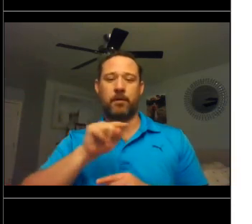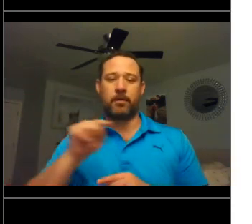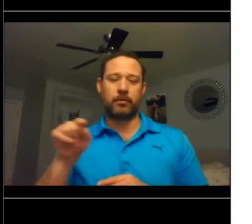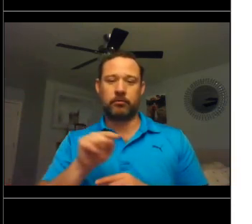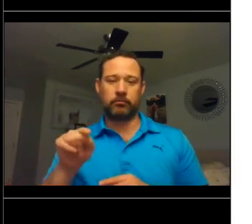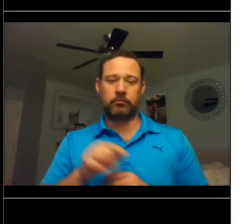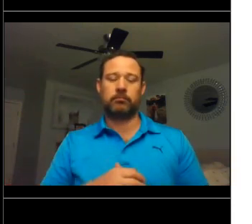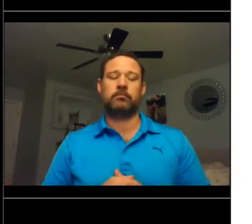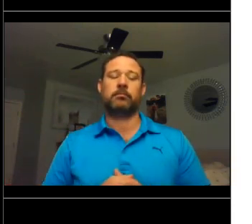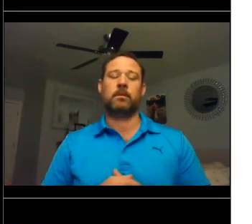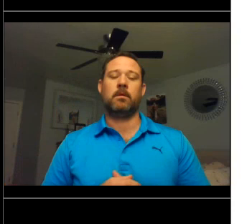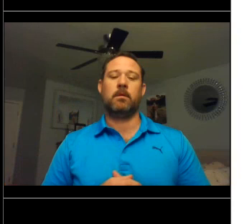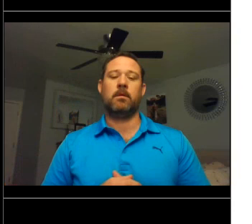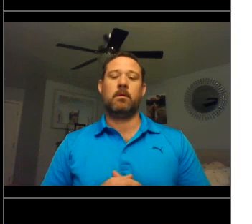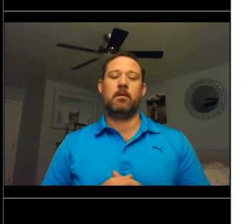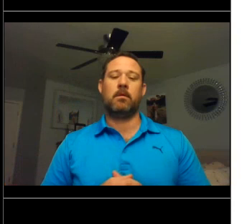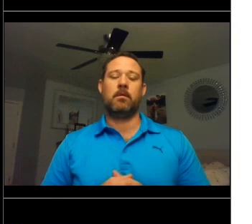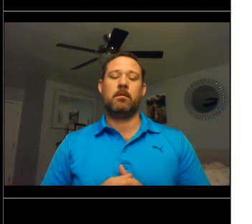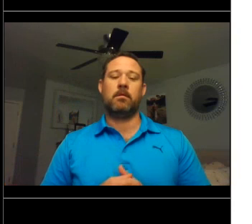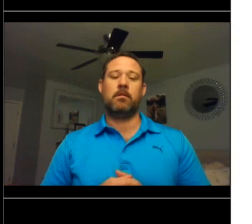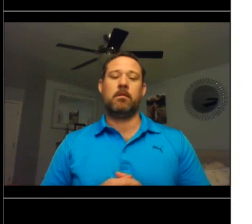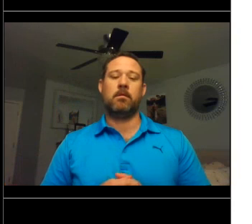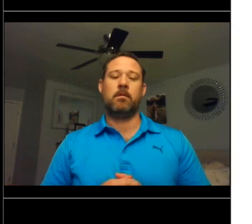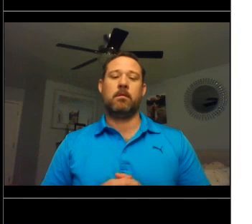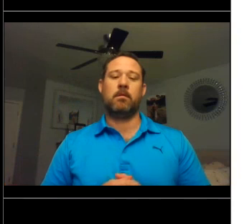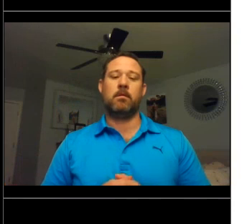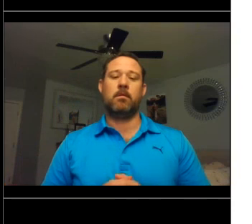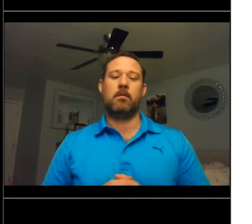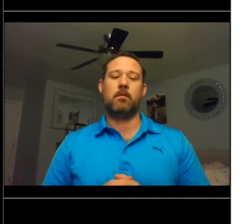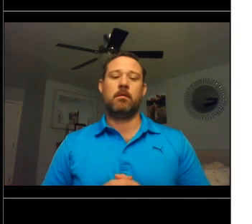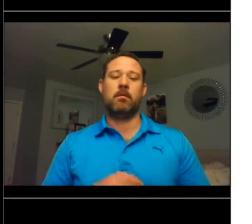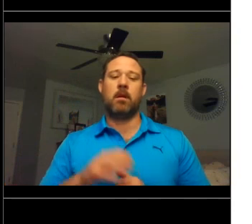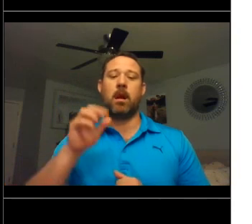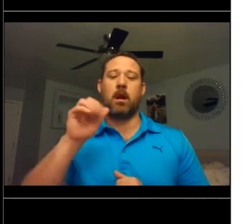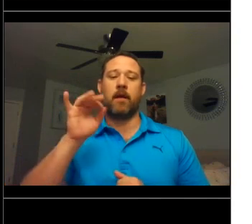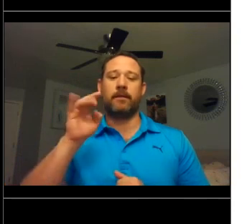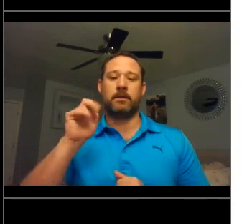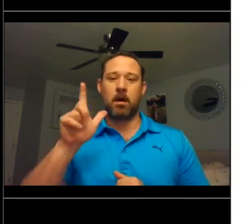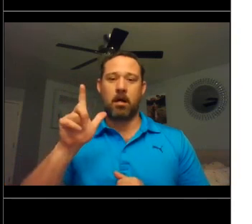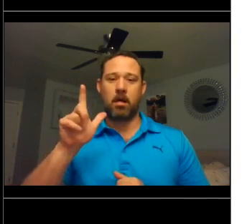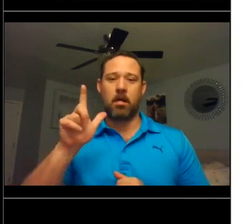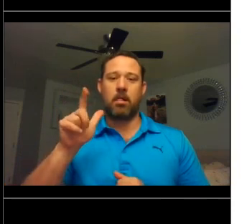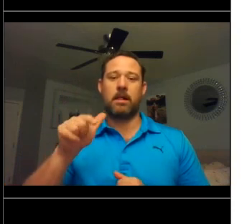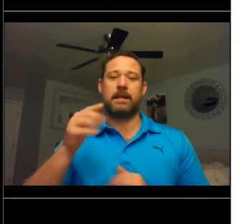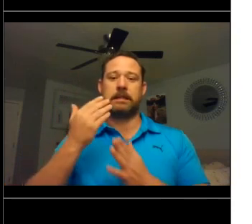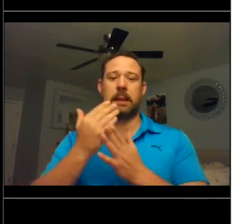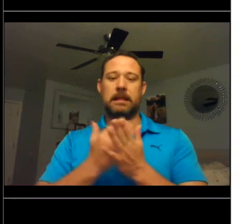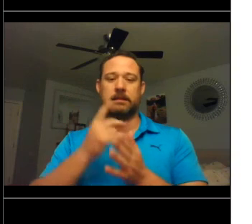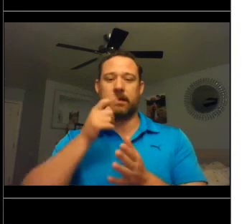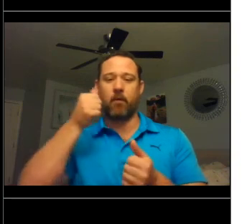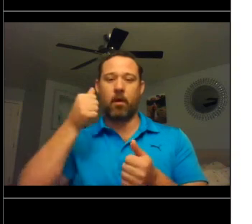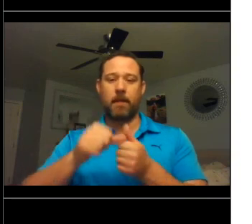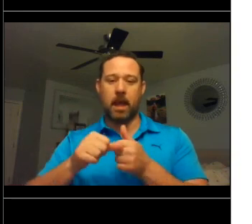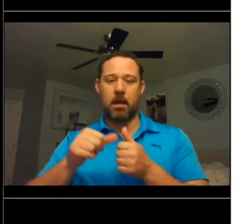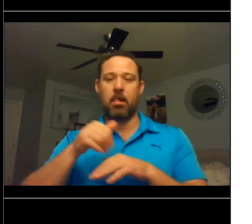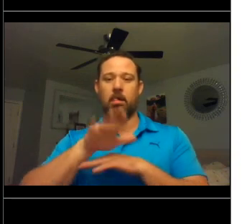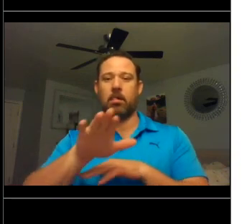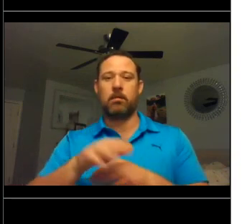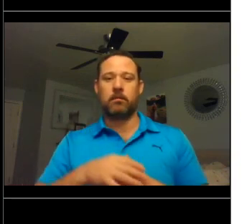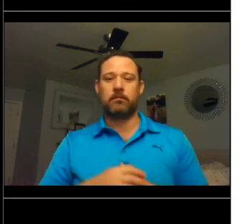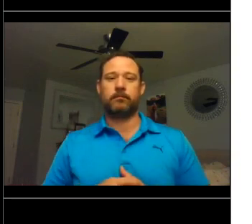voice comments or questions, and then Avitel's listed for the mail-in of a hard copy, or if you